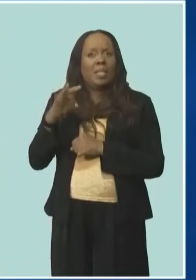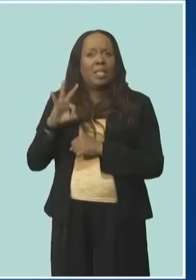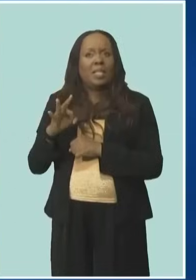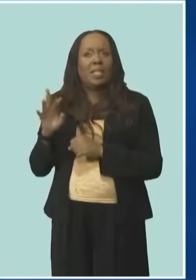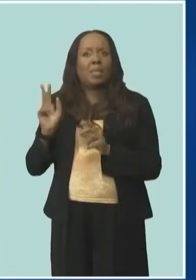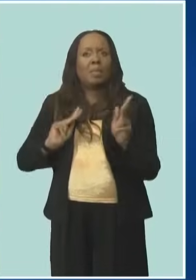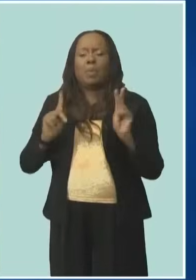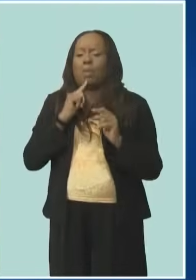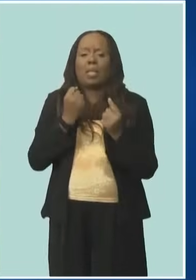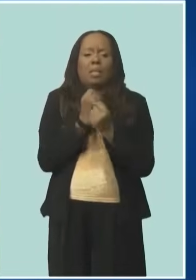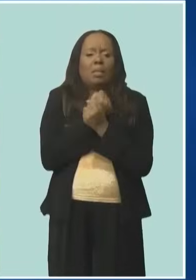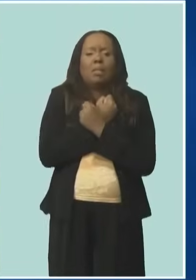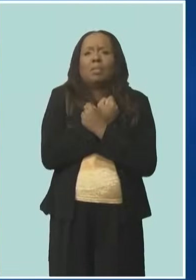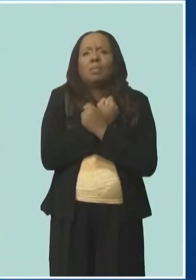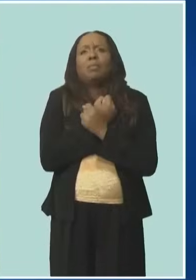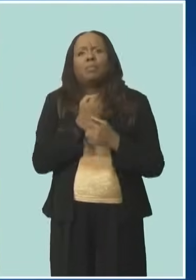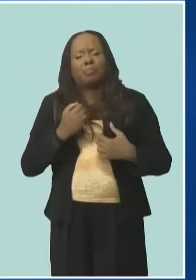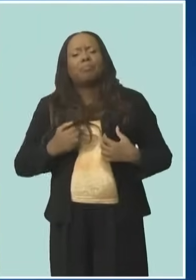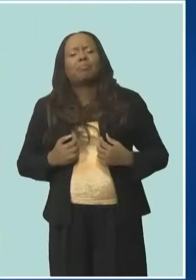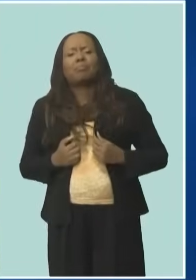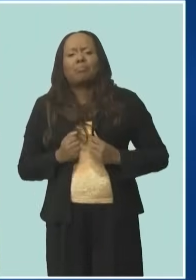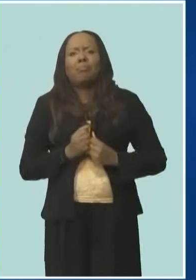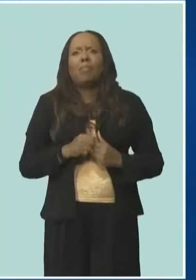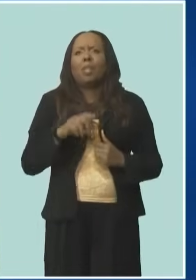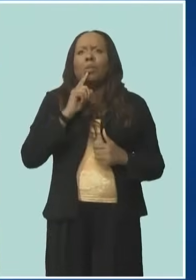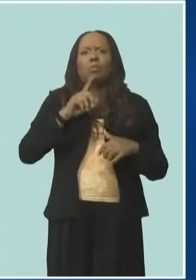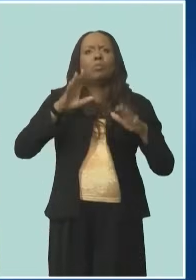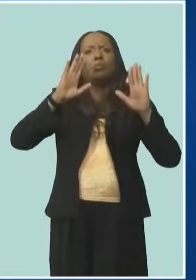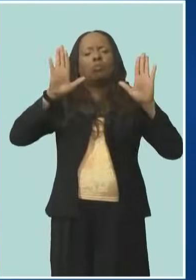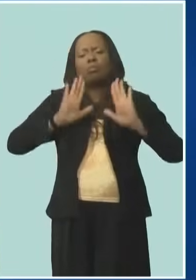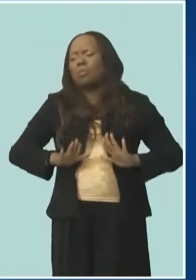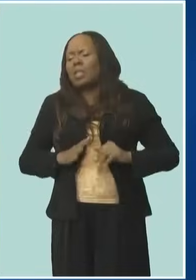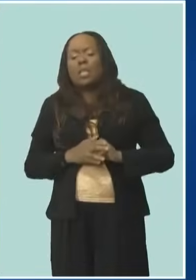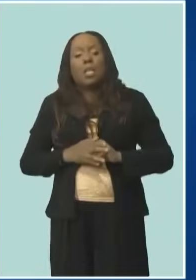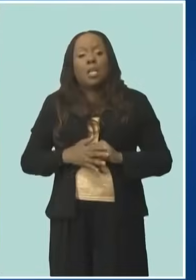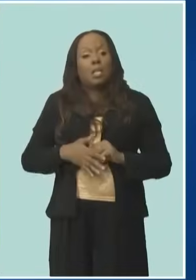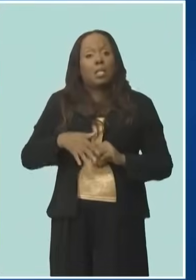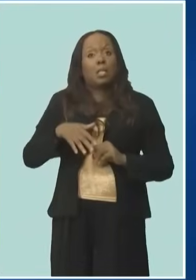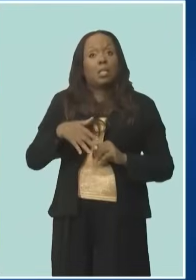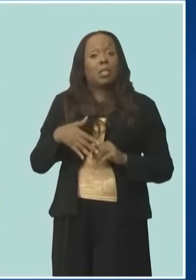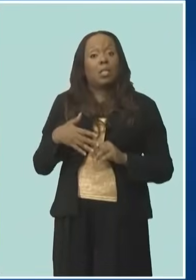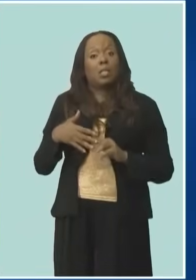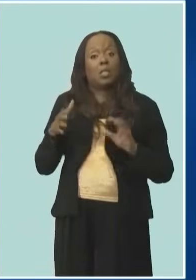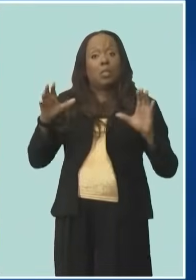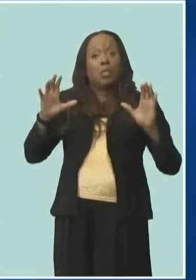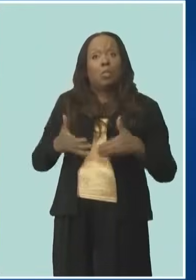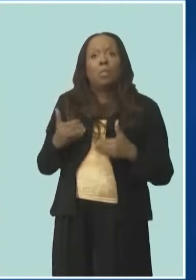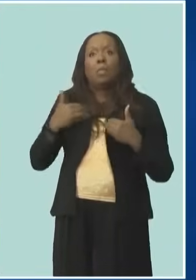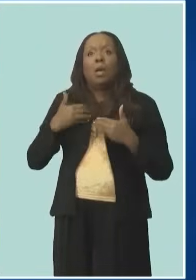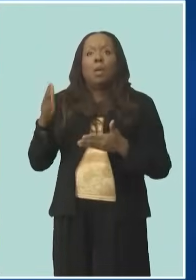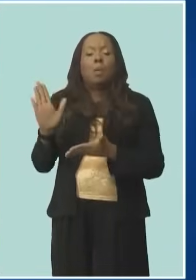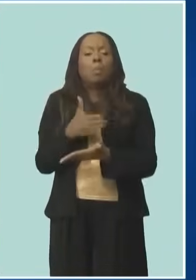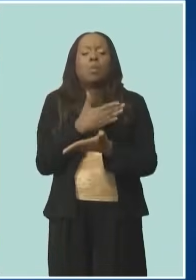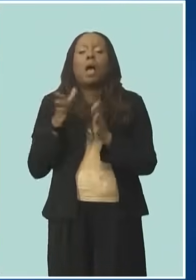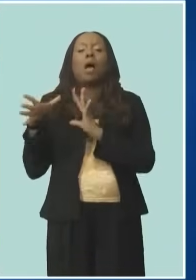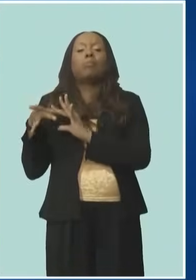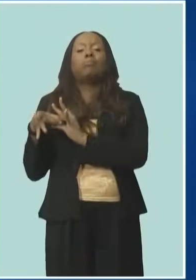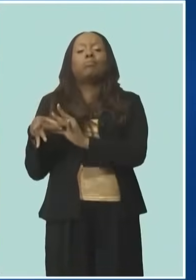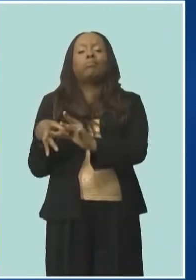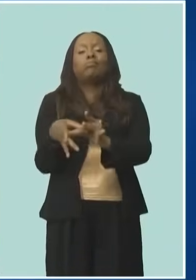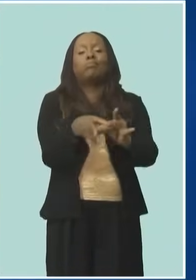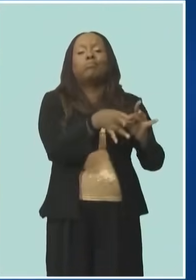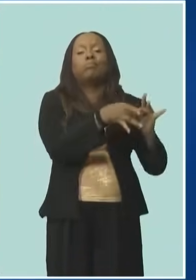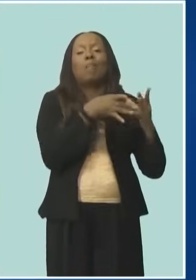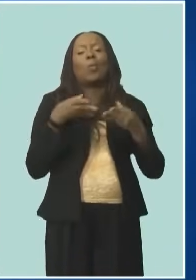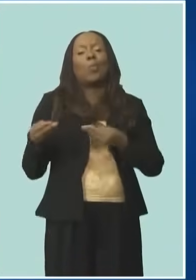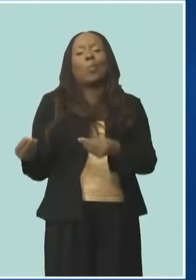it. High marks would be a fitting way to grade the show. The 2 Mile Hill Band created musical harmony, a harmony which matched the